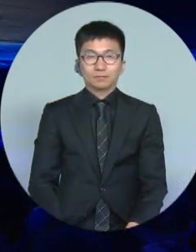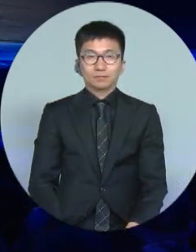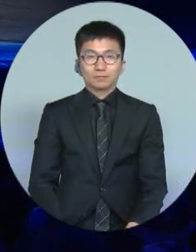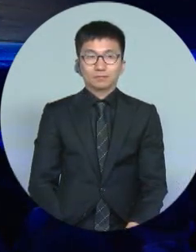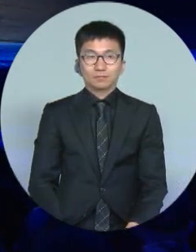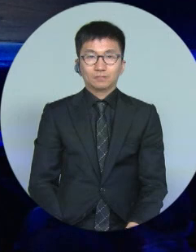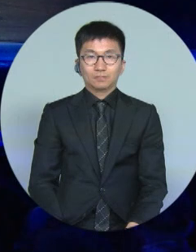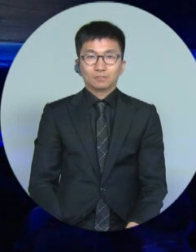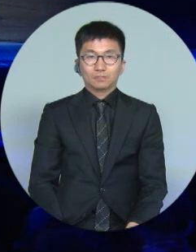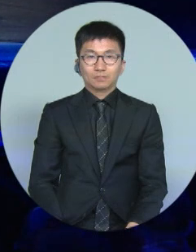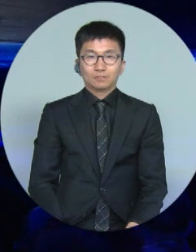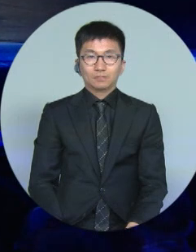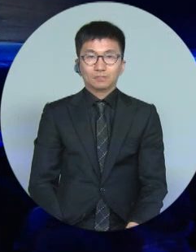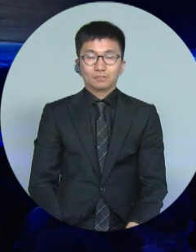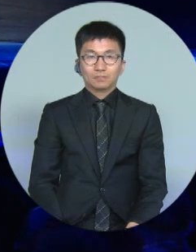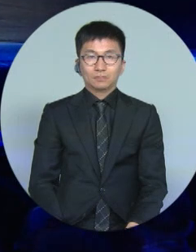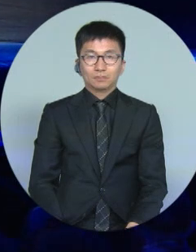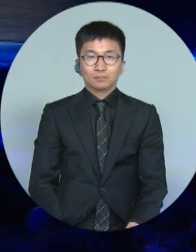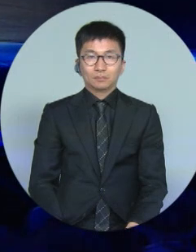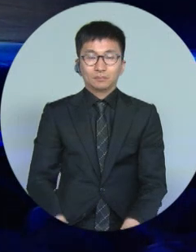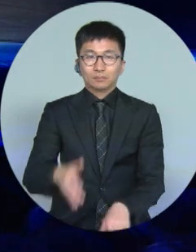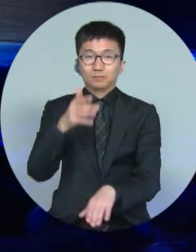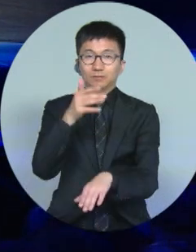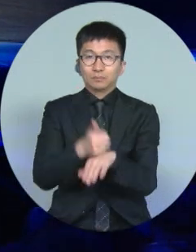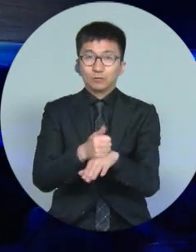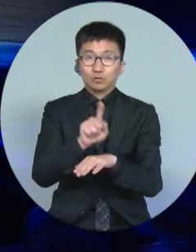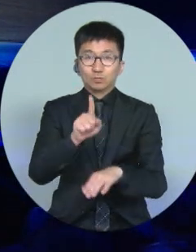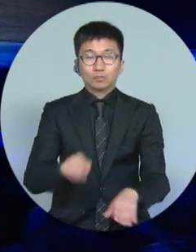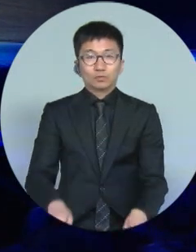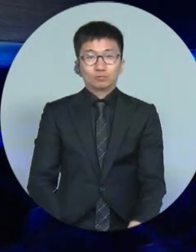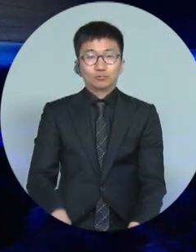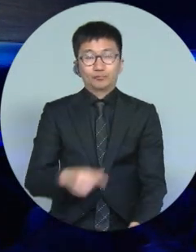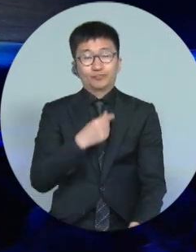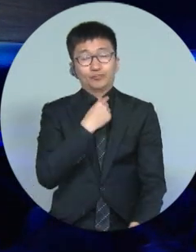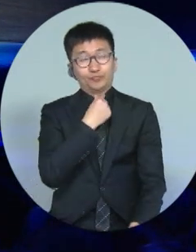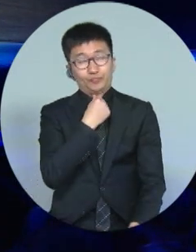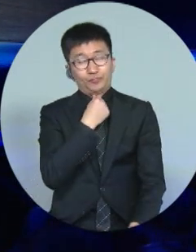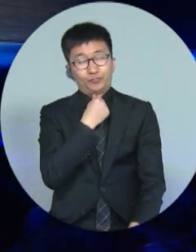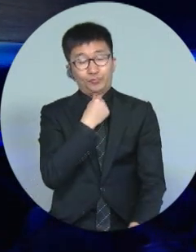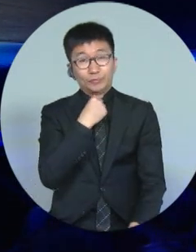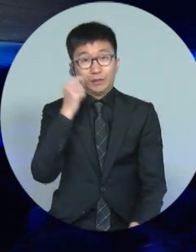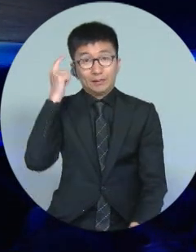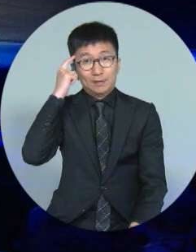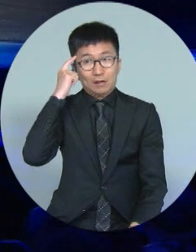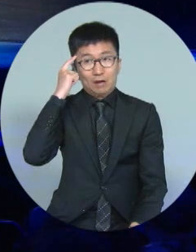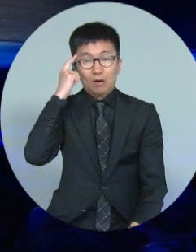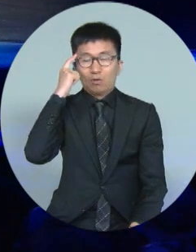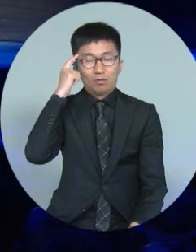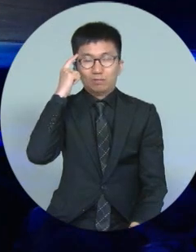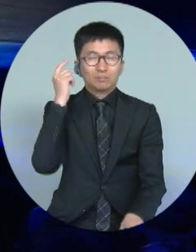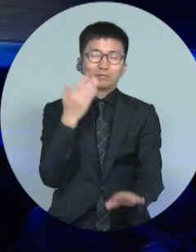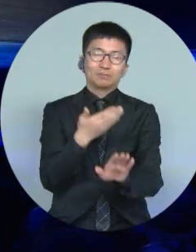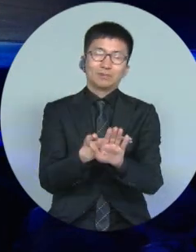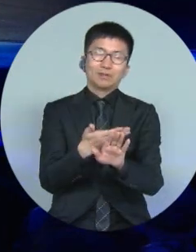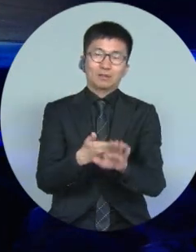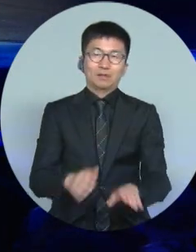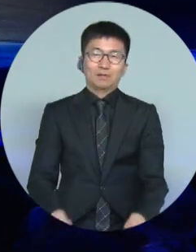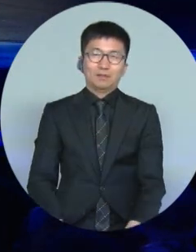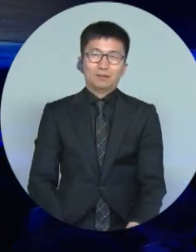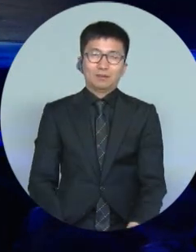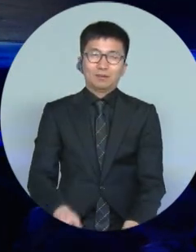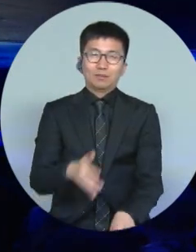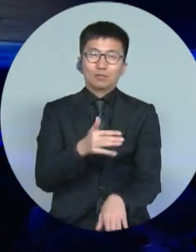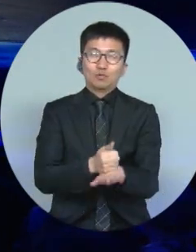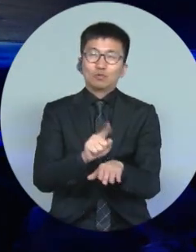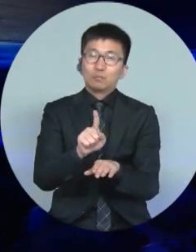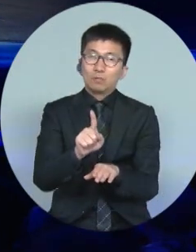most unfree market economy ever constructed. And I say that very